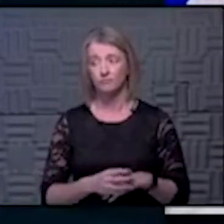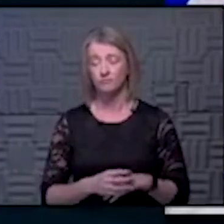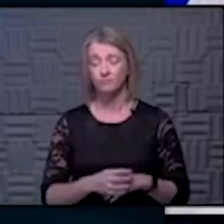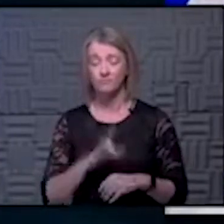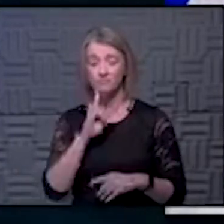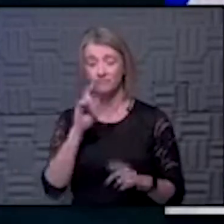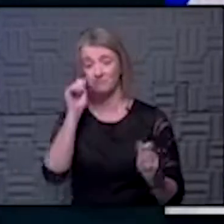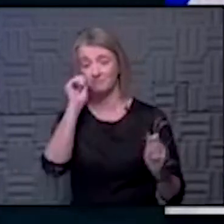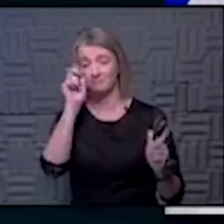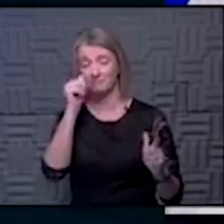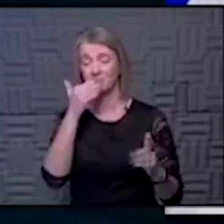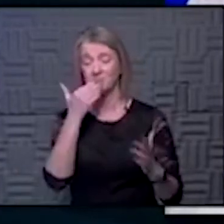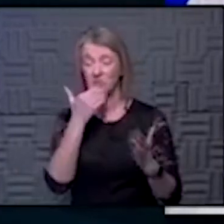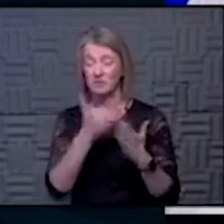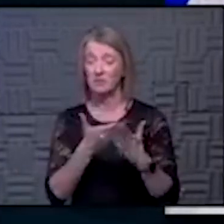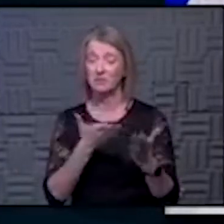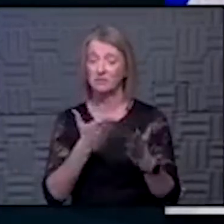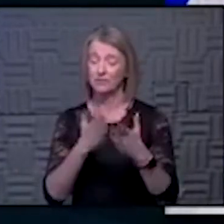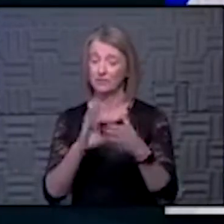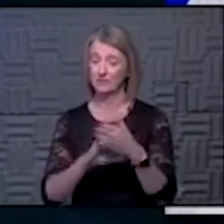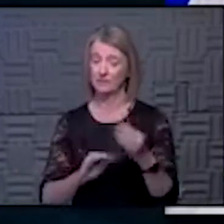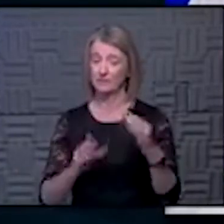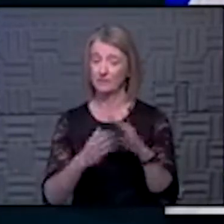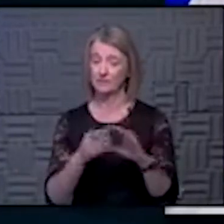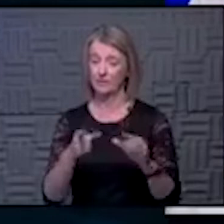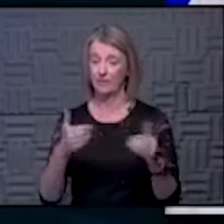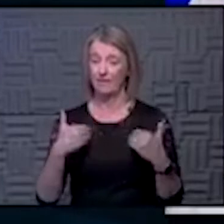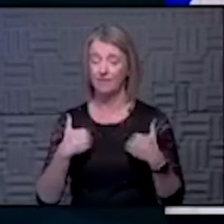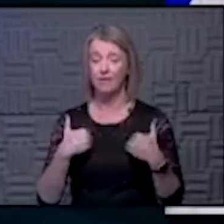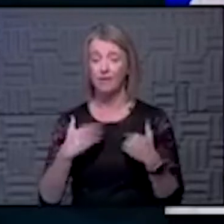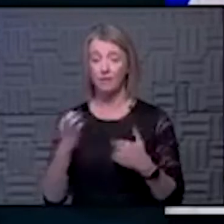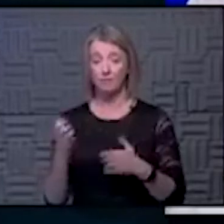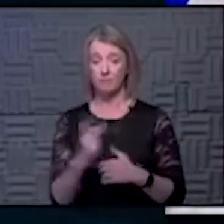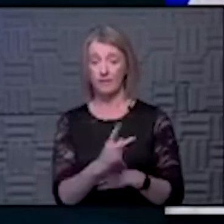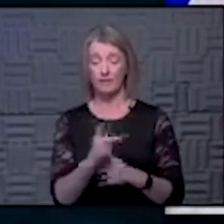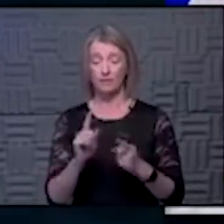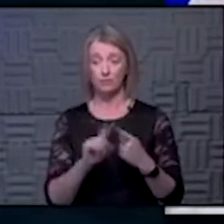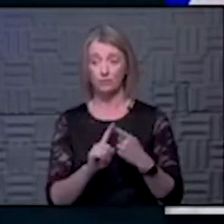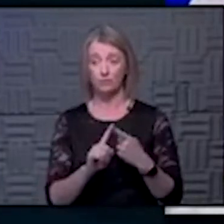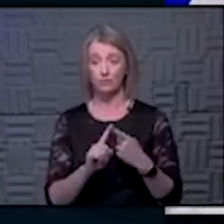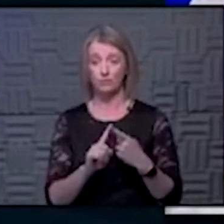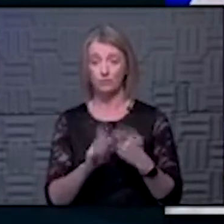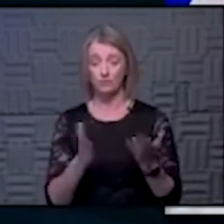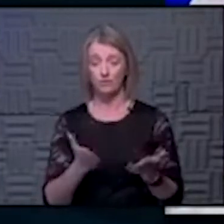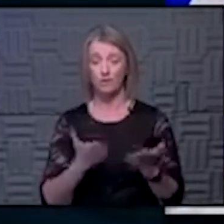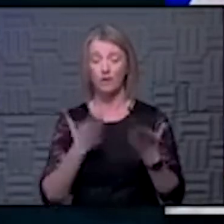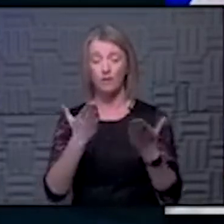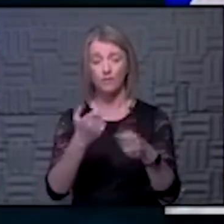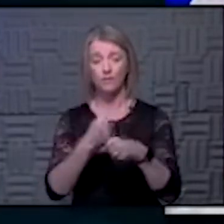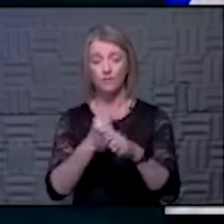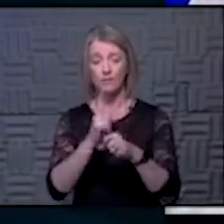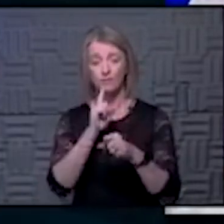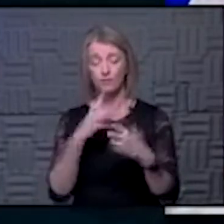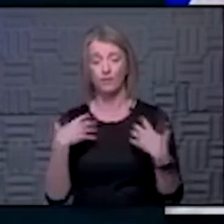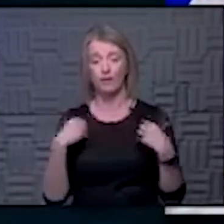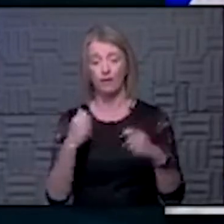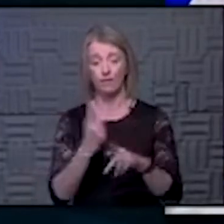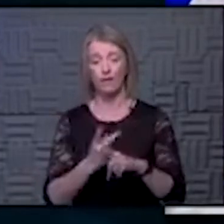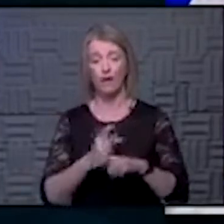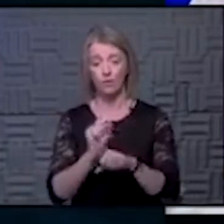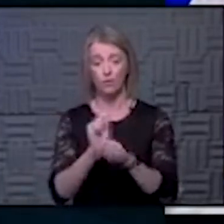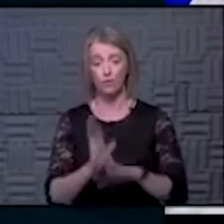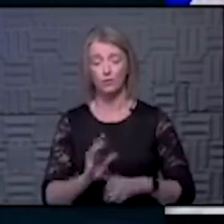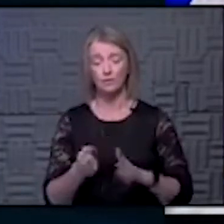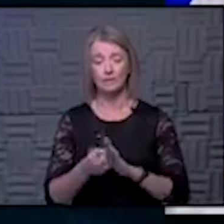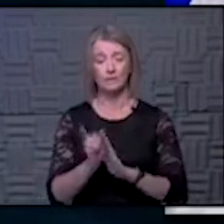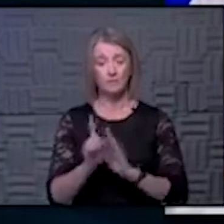Pretty incredible set of services and stories that you have there. We'll come back to the offer that you've made to healthcare workers in